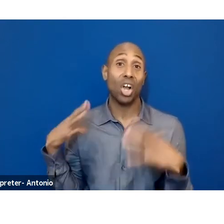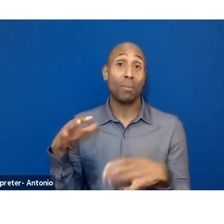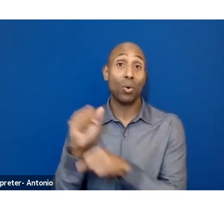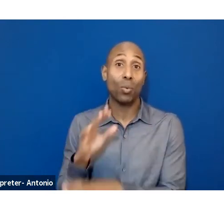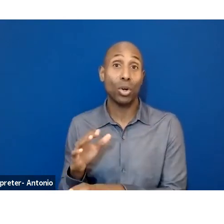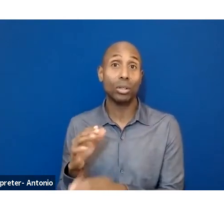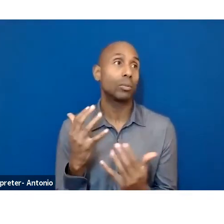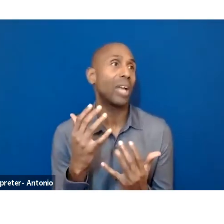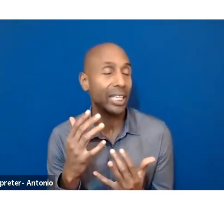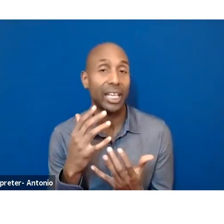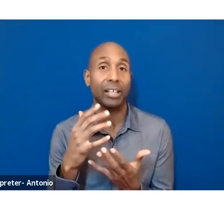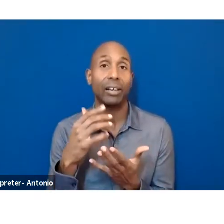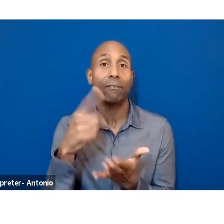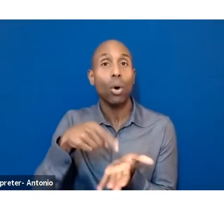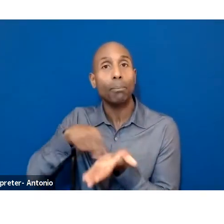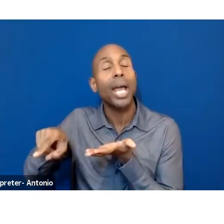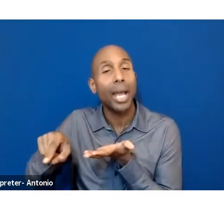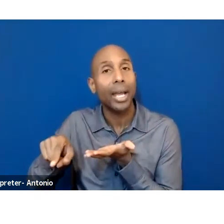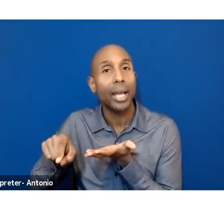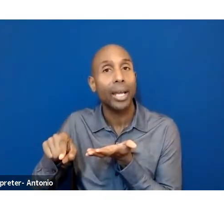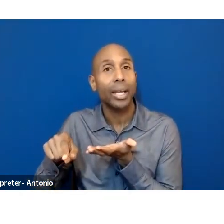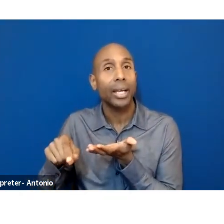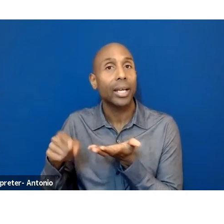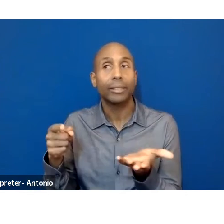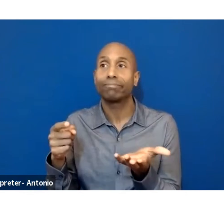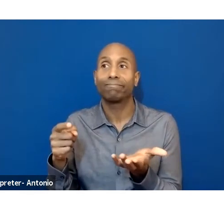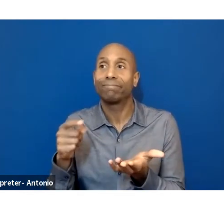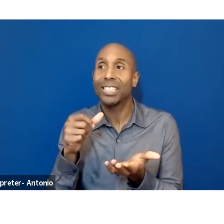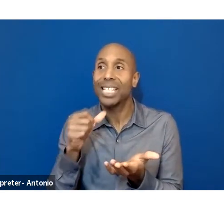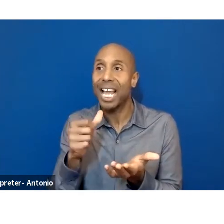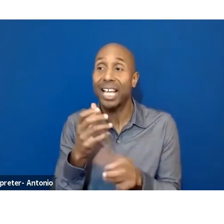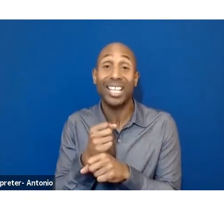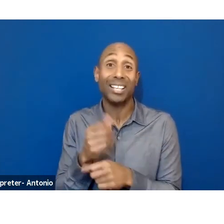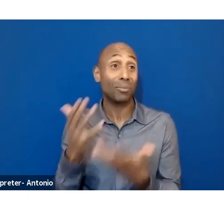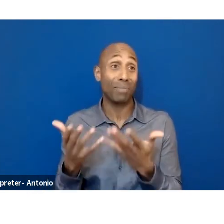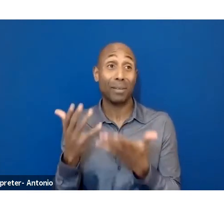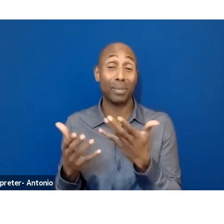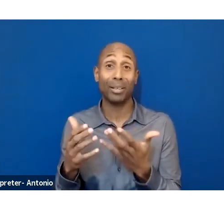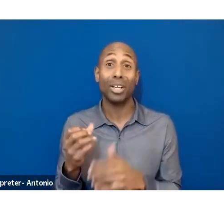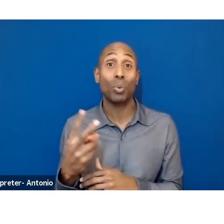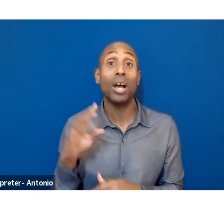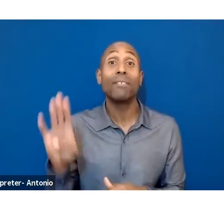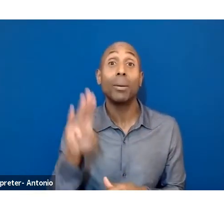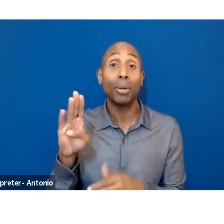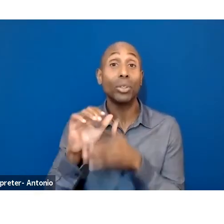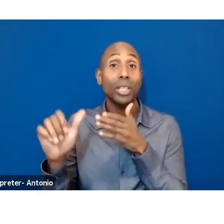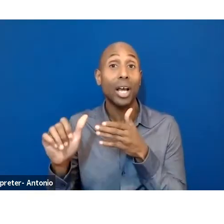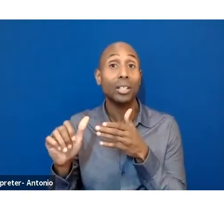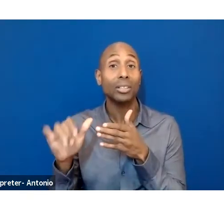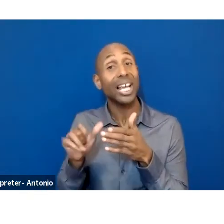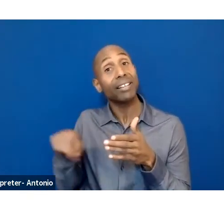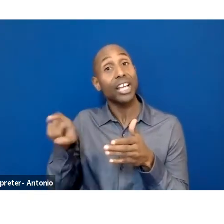not going to matter, right? Who's on the runway, who's on a magazine cover. And so we have to, when we think